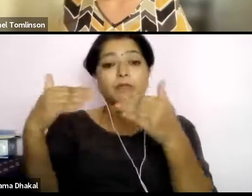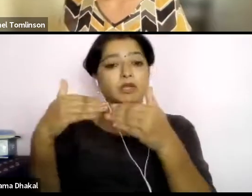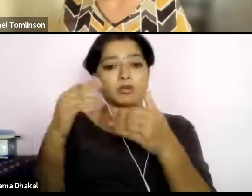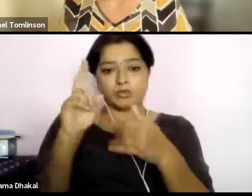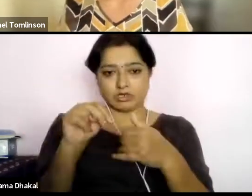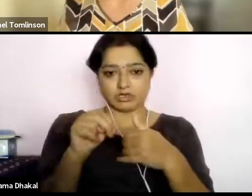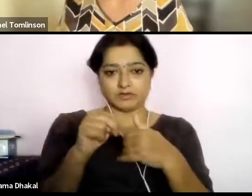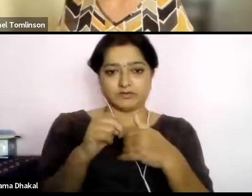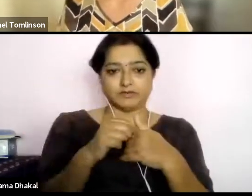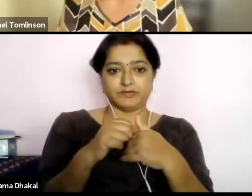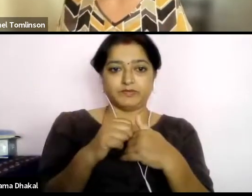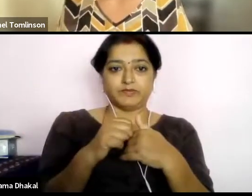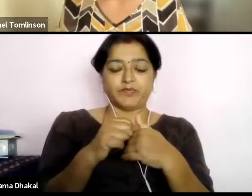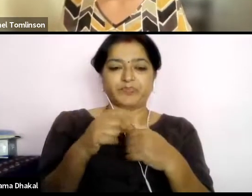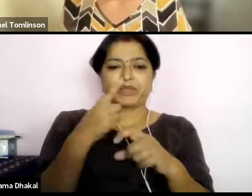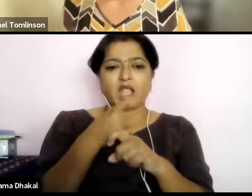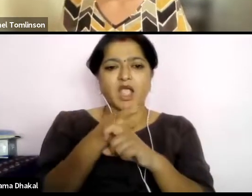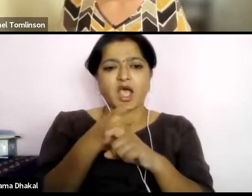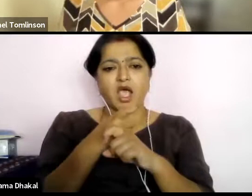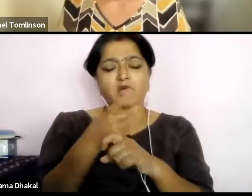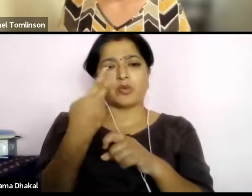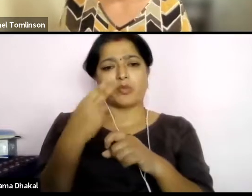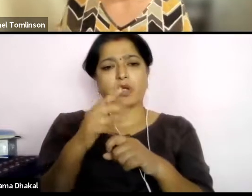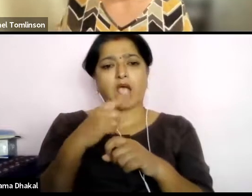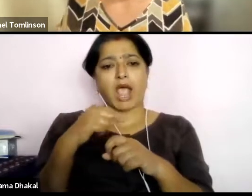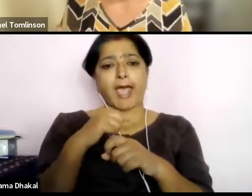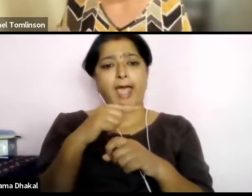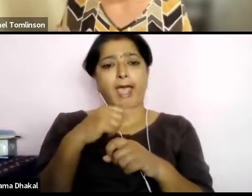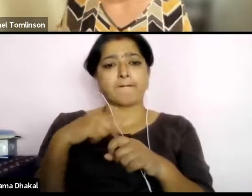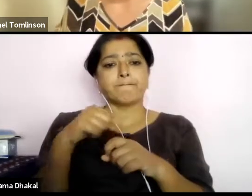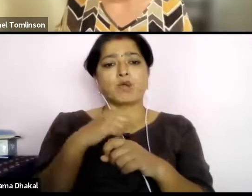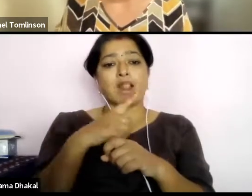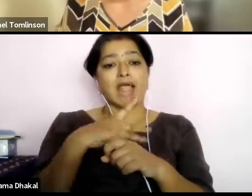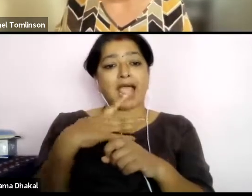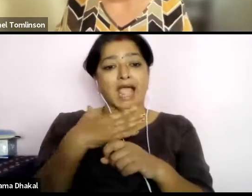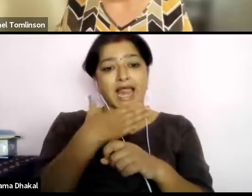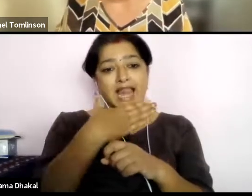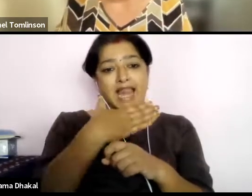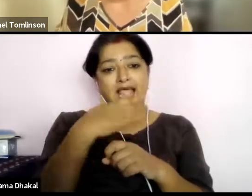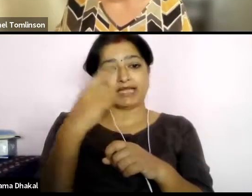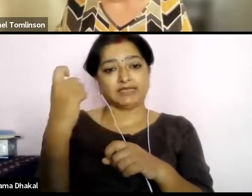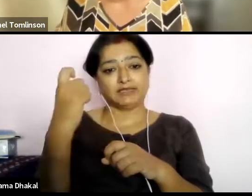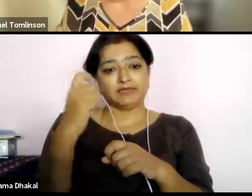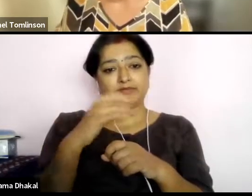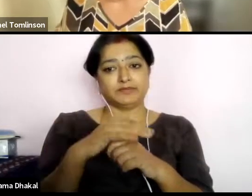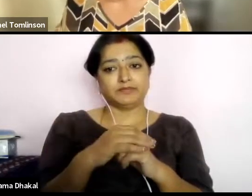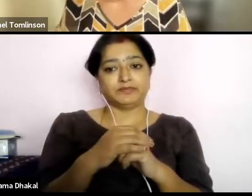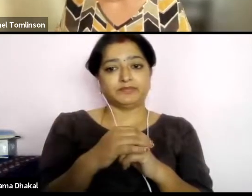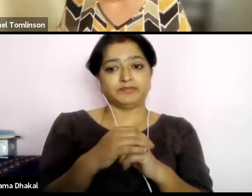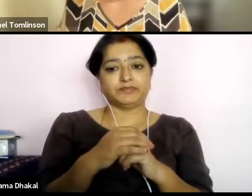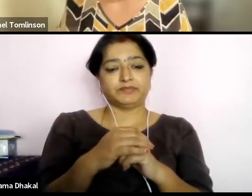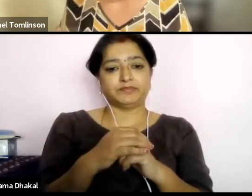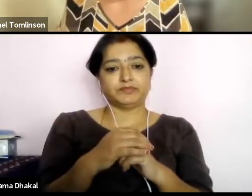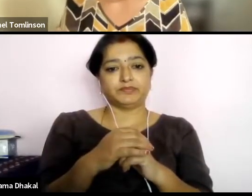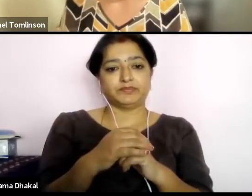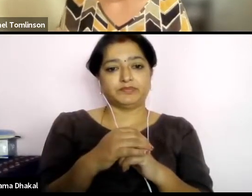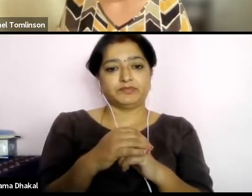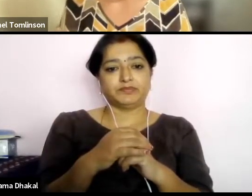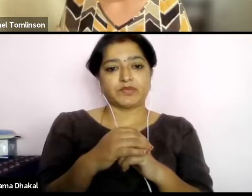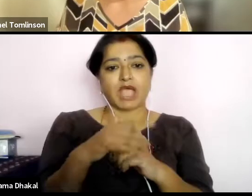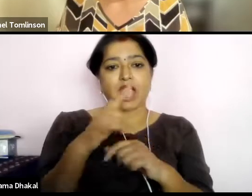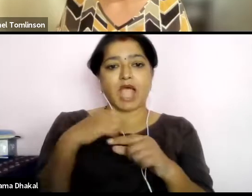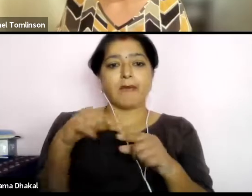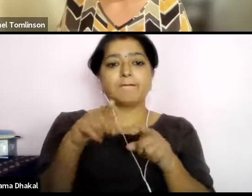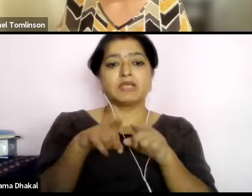very difficult for us. We had to lessen the number of persons who we have involved in the